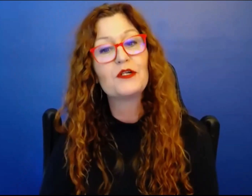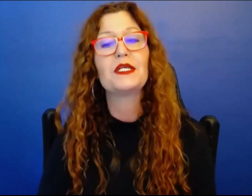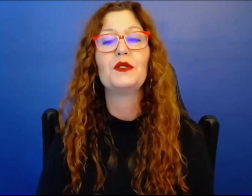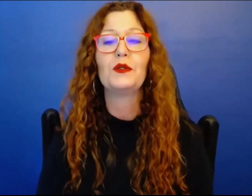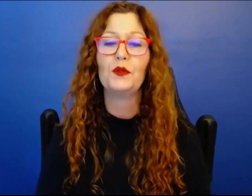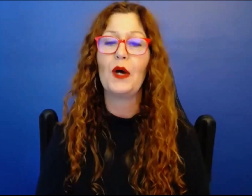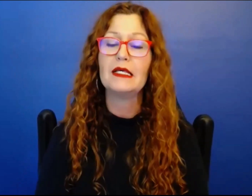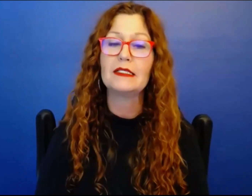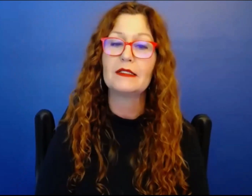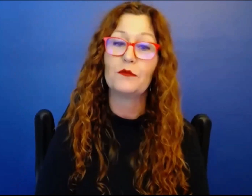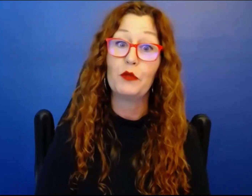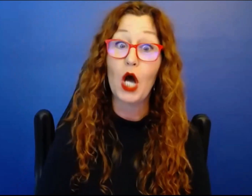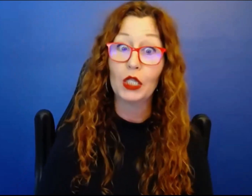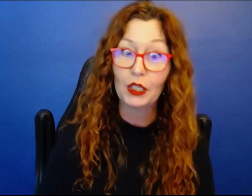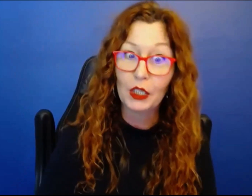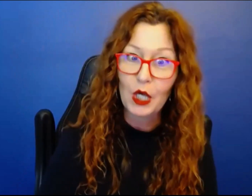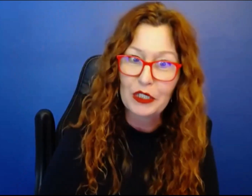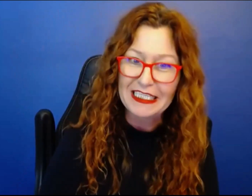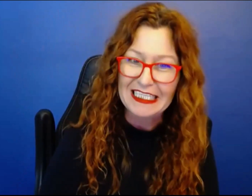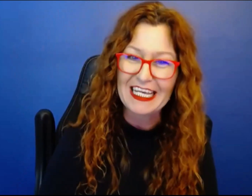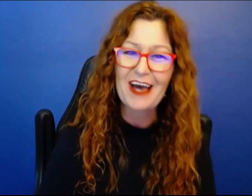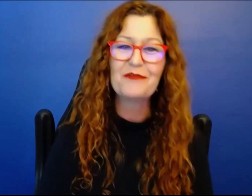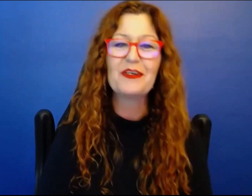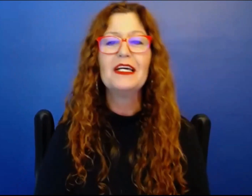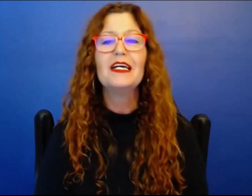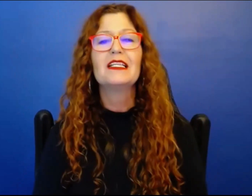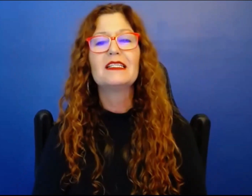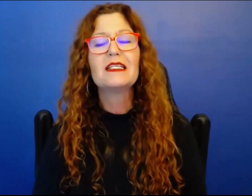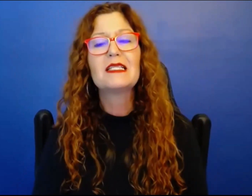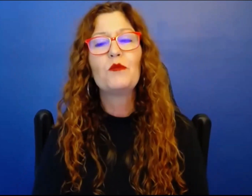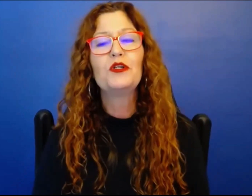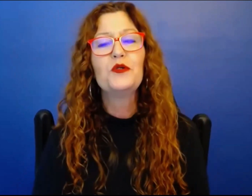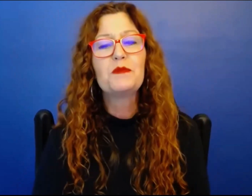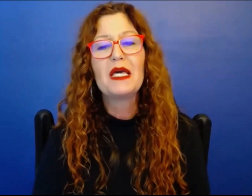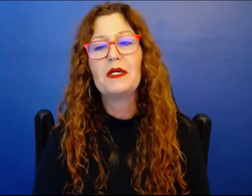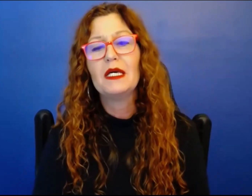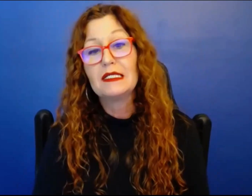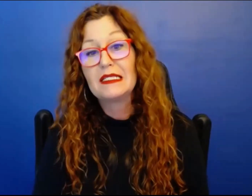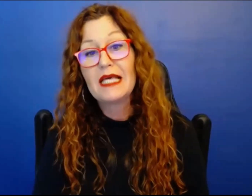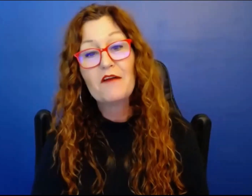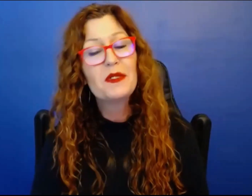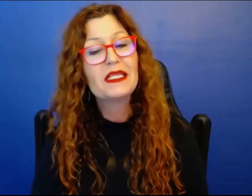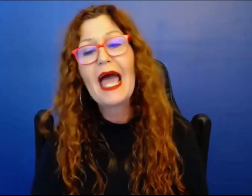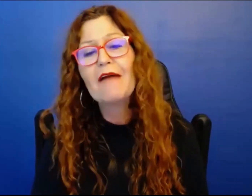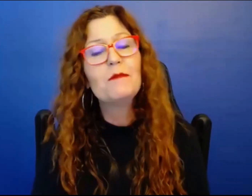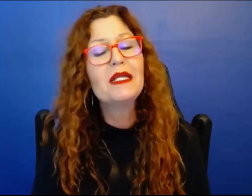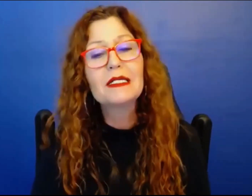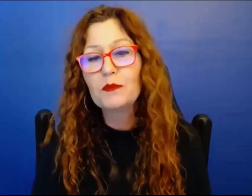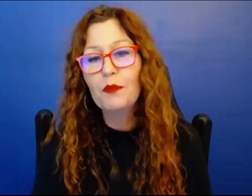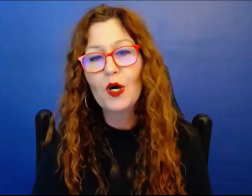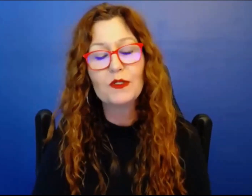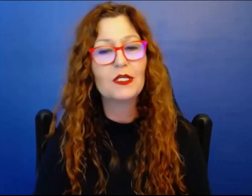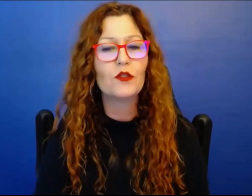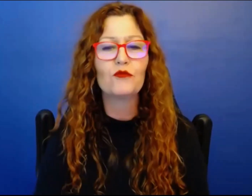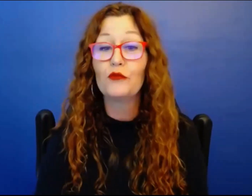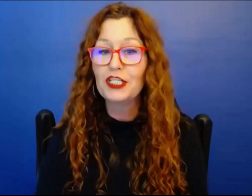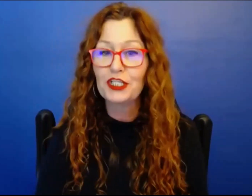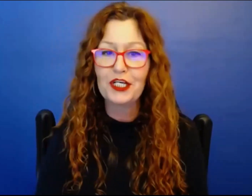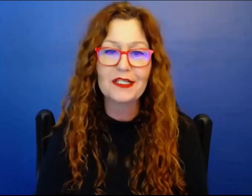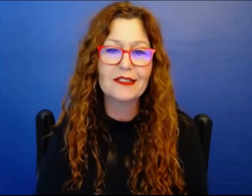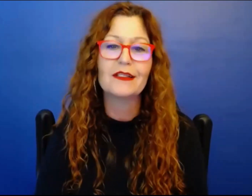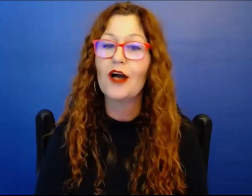deaf person who has what we call lower D deaf, this is someone who's maybe is deaf, but they haven't been exposed to